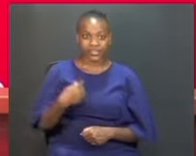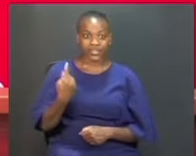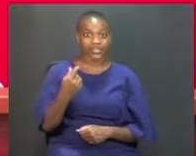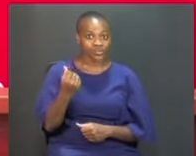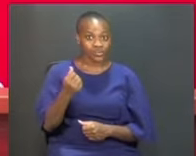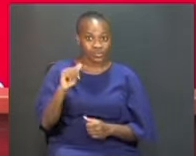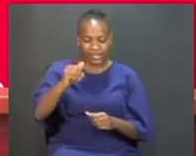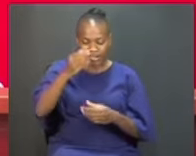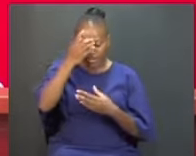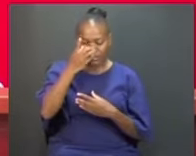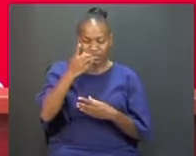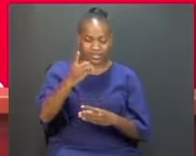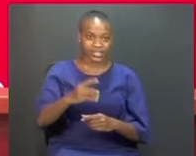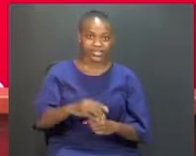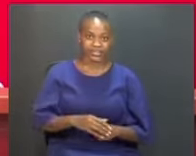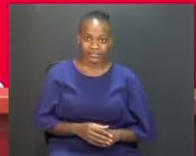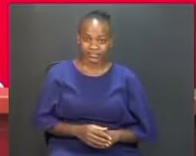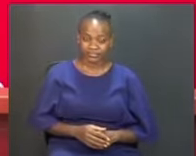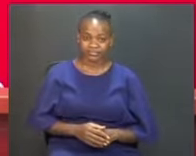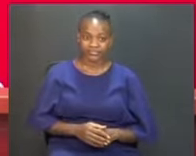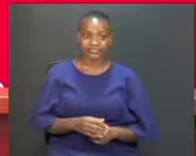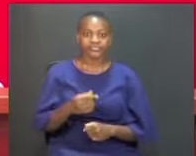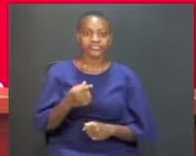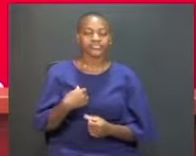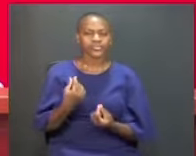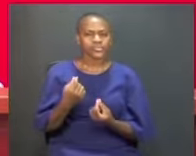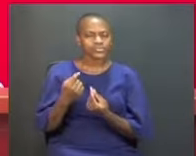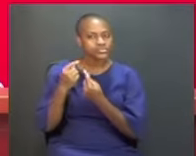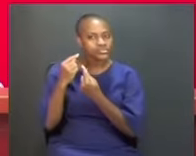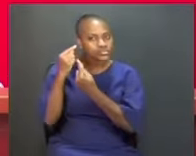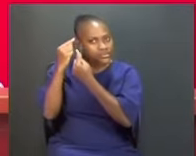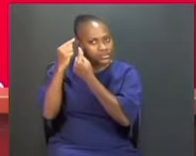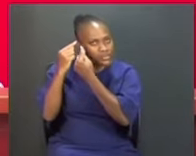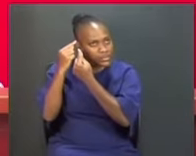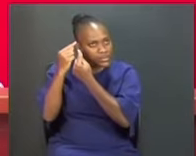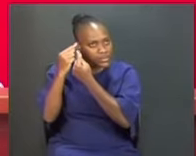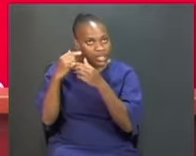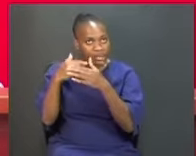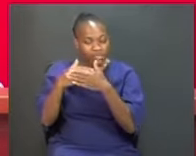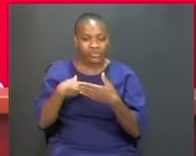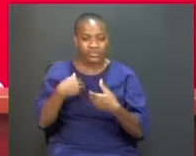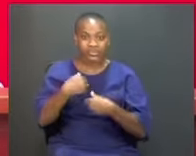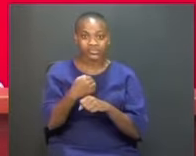and I need to consider it before I do so.